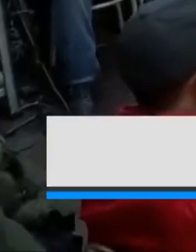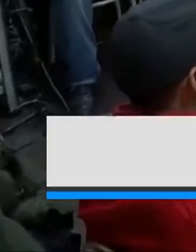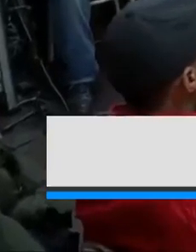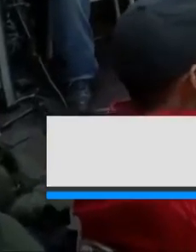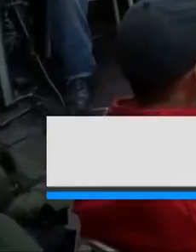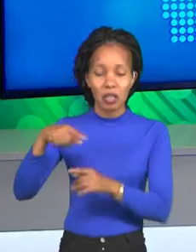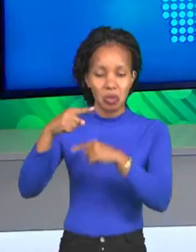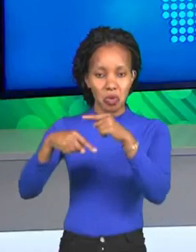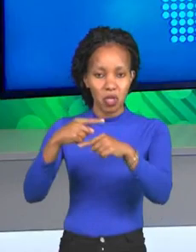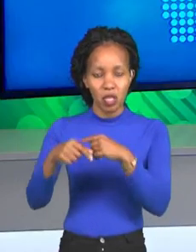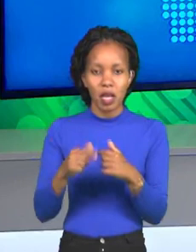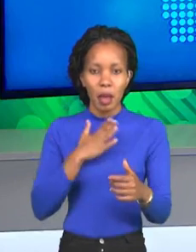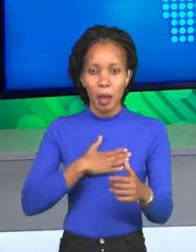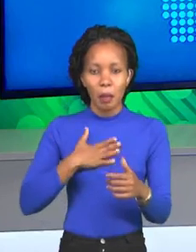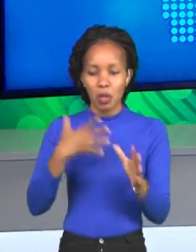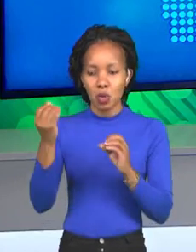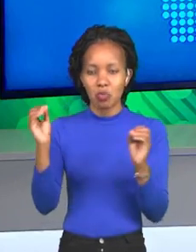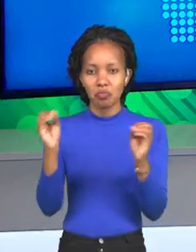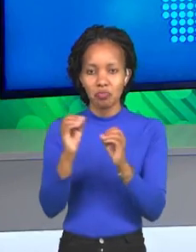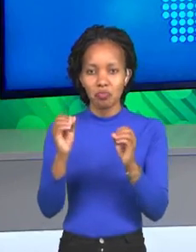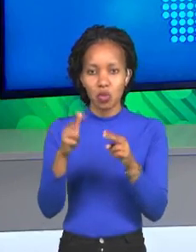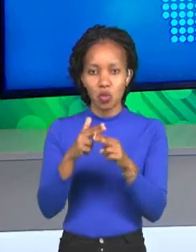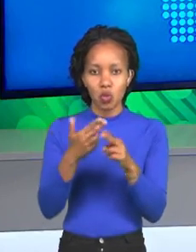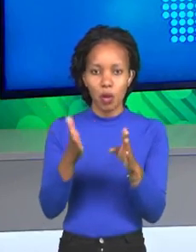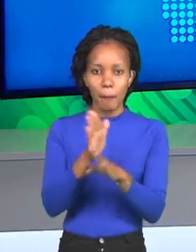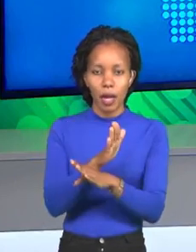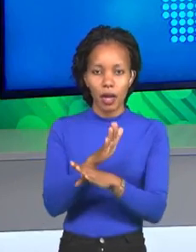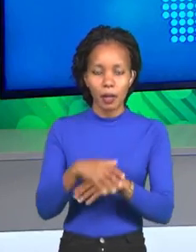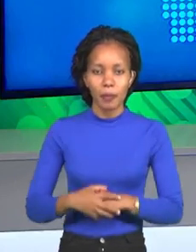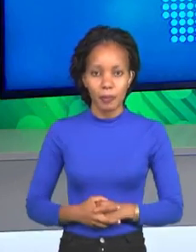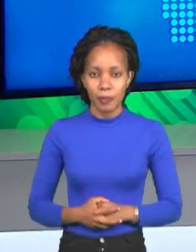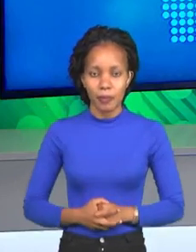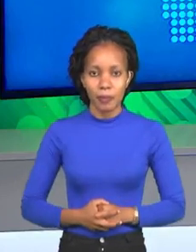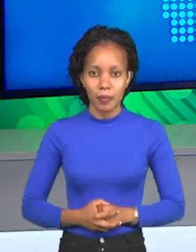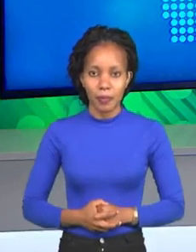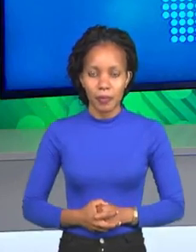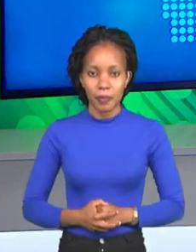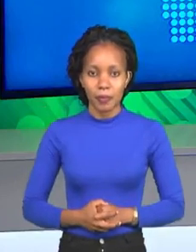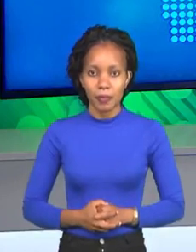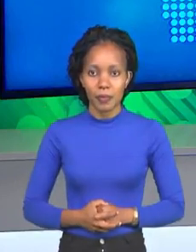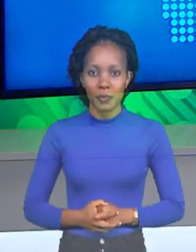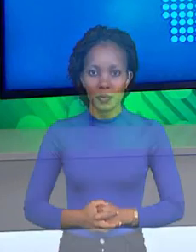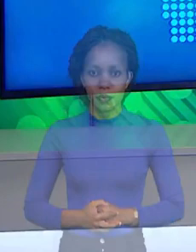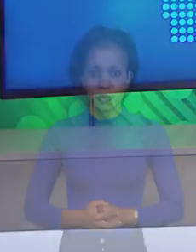thriving. Don't touch that dial. We're about to take a water break. Keep it switch.